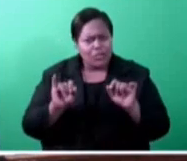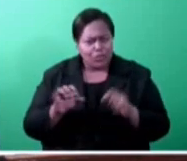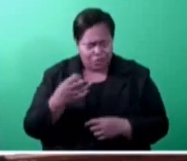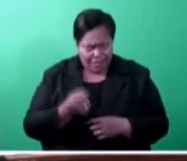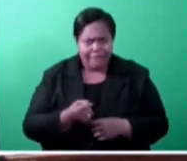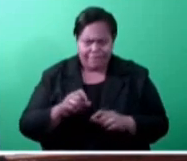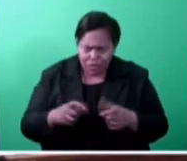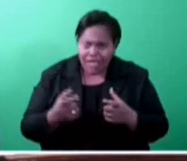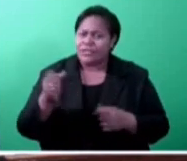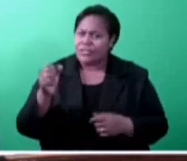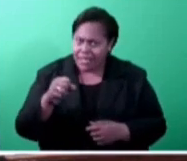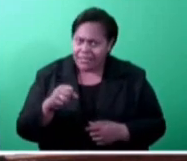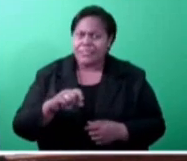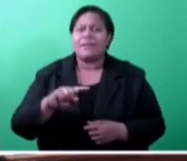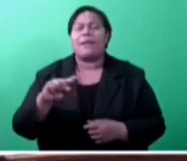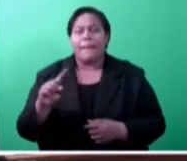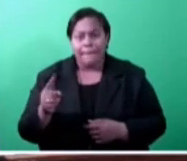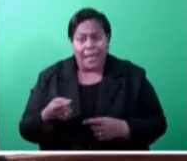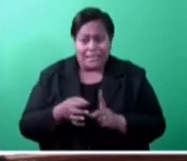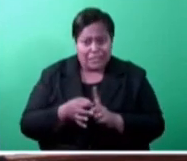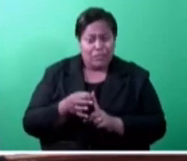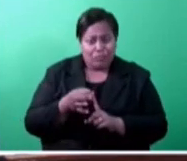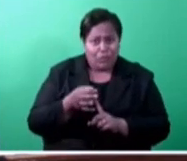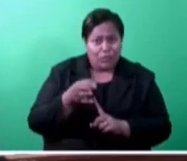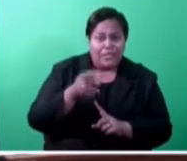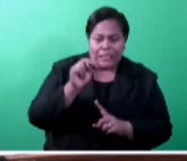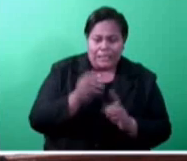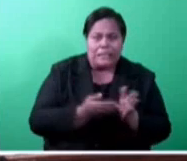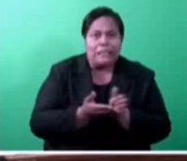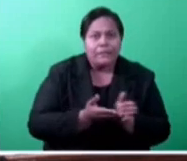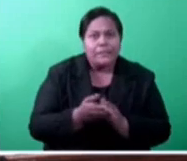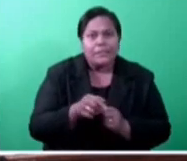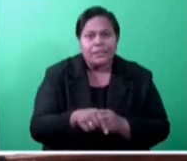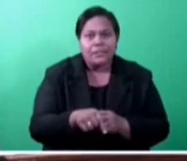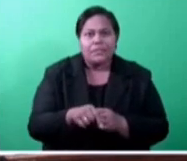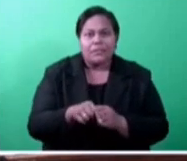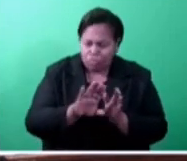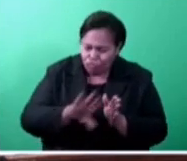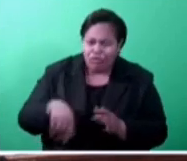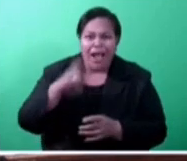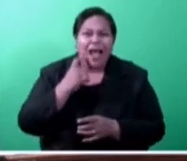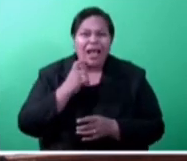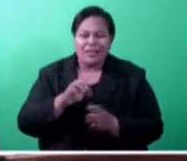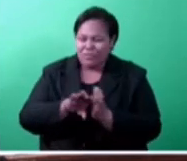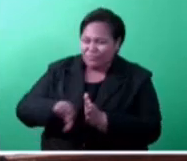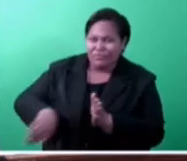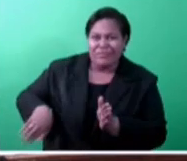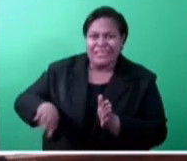to control of substance and improvement of servicing to avoid leakage. Also,